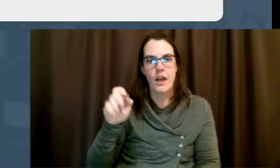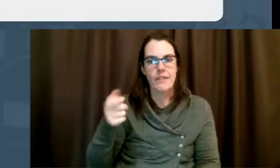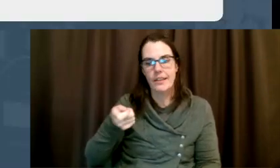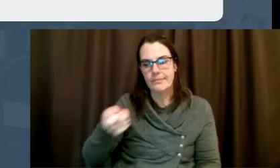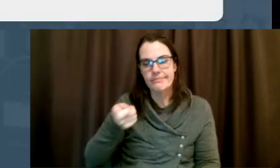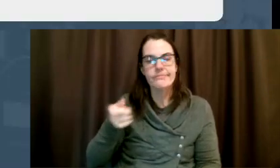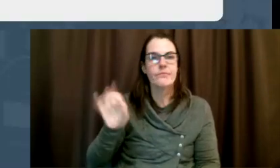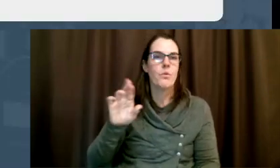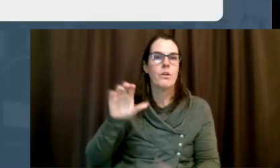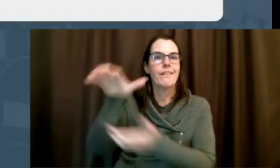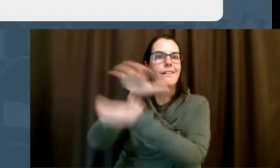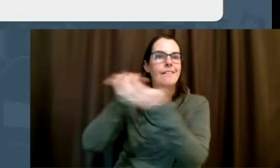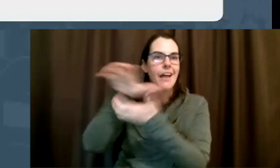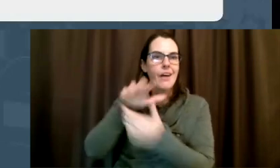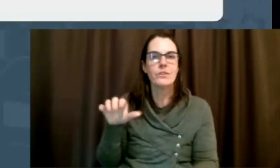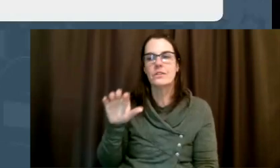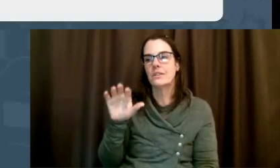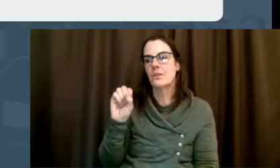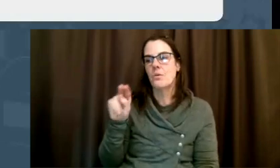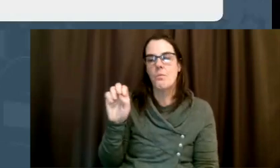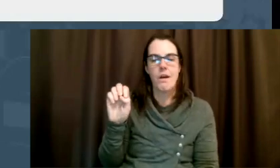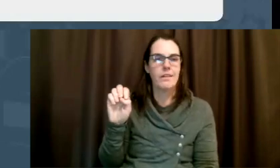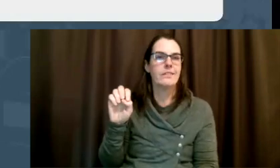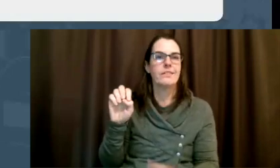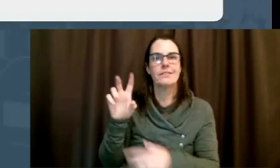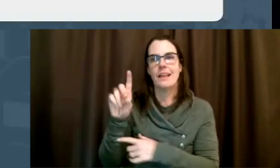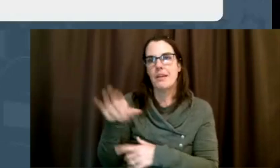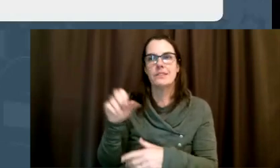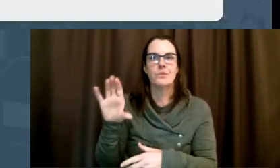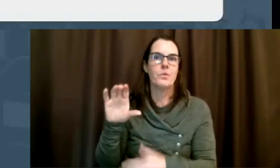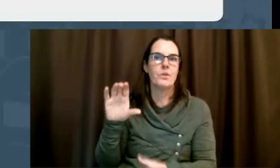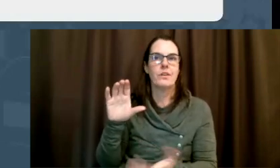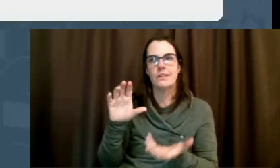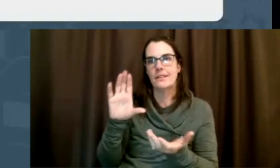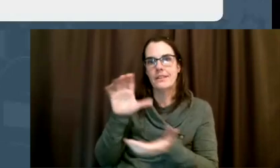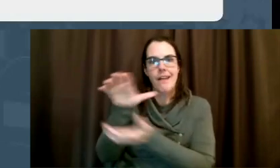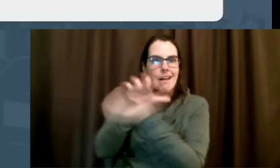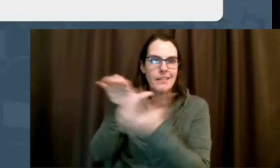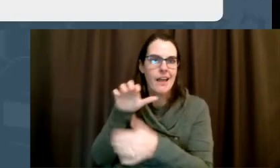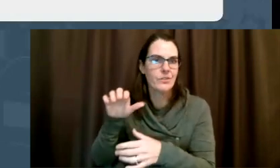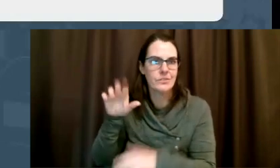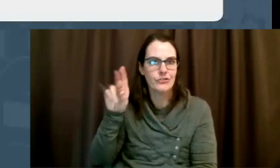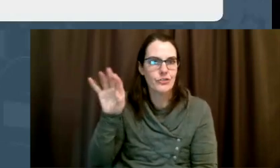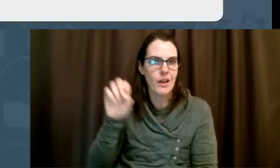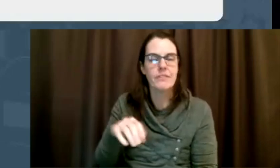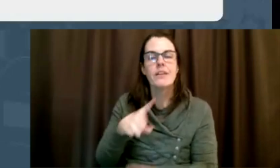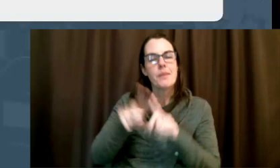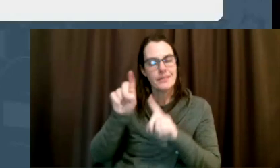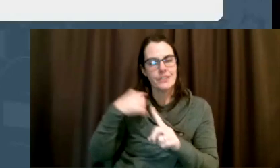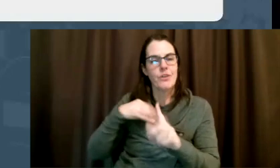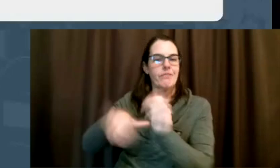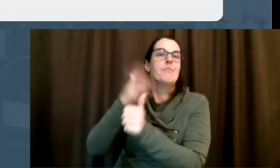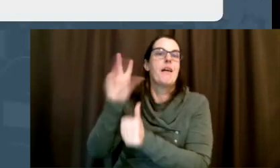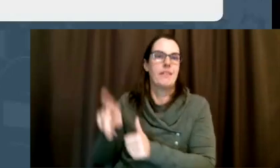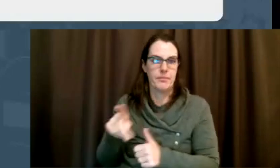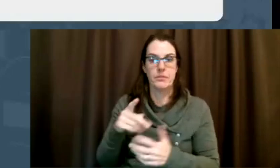or OneDrive, which will allow you to have a backup essentially, right? So we have everything in one place,